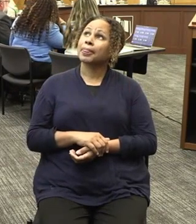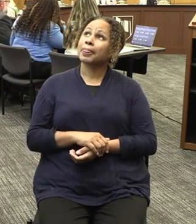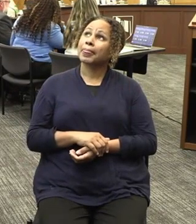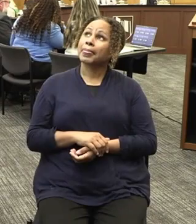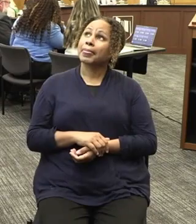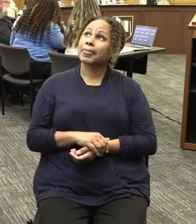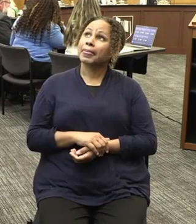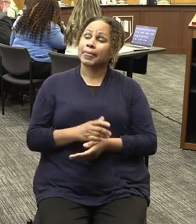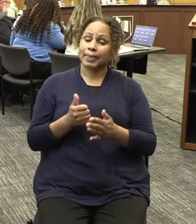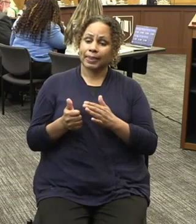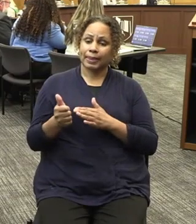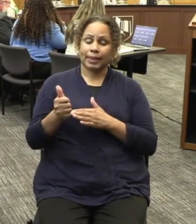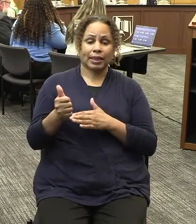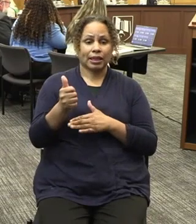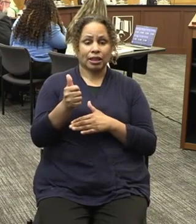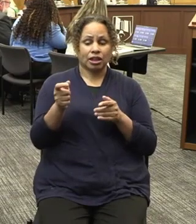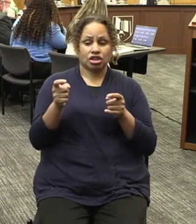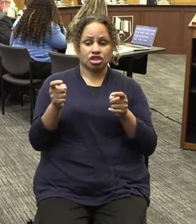Chairman Brzezinski,